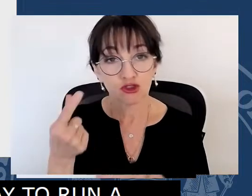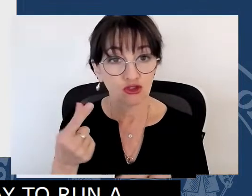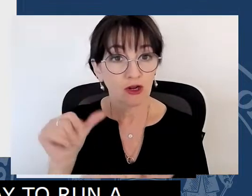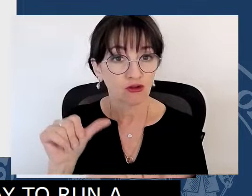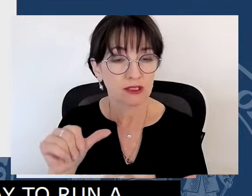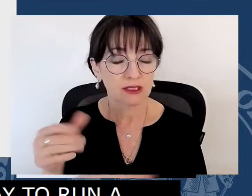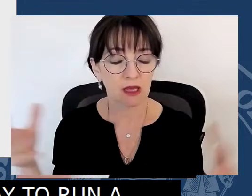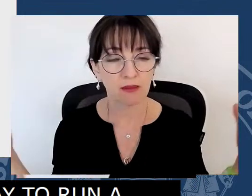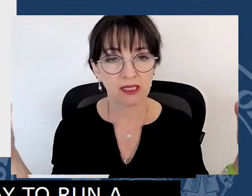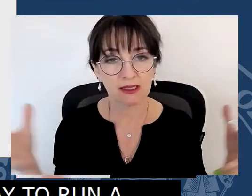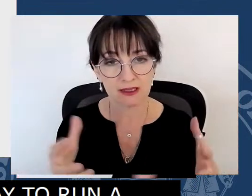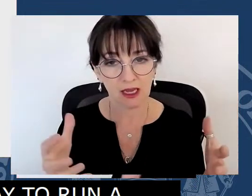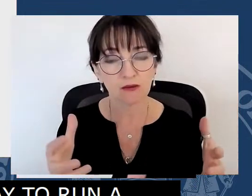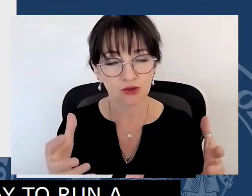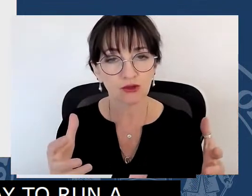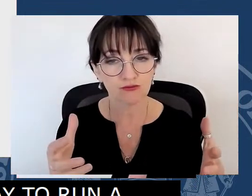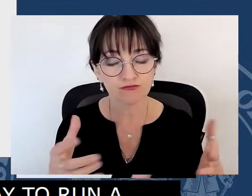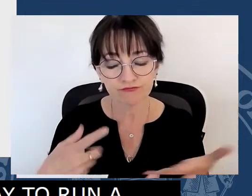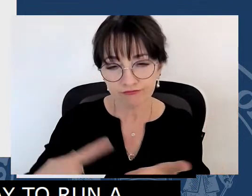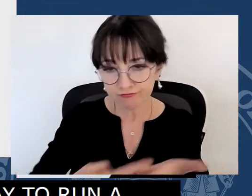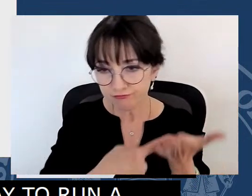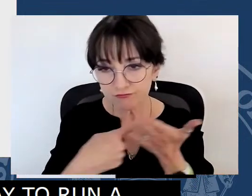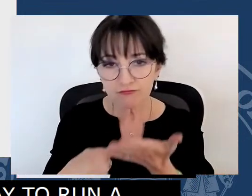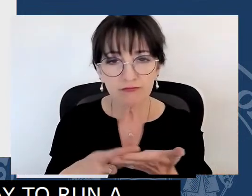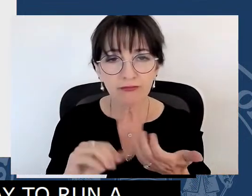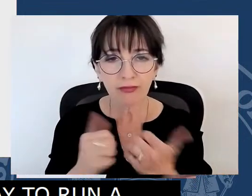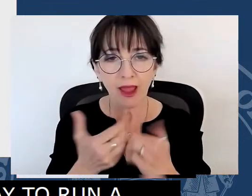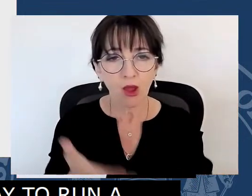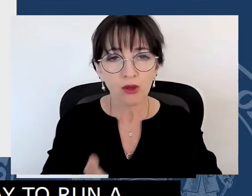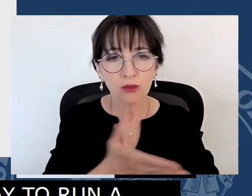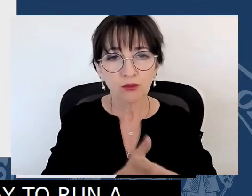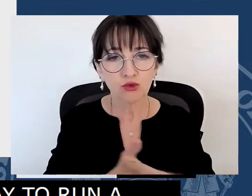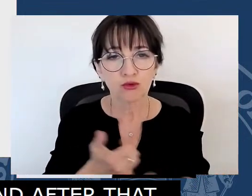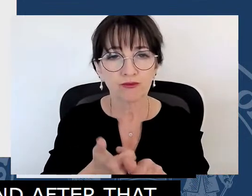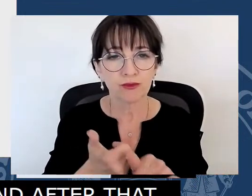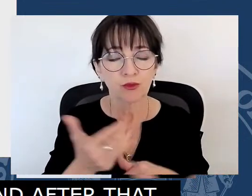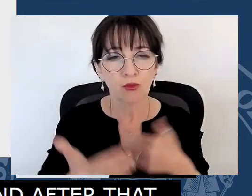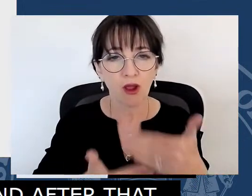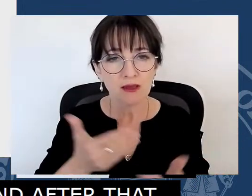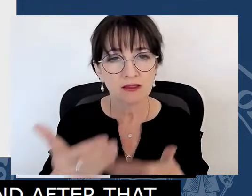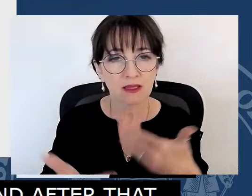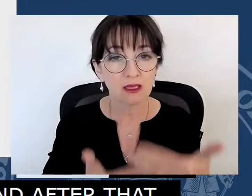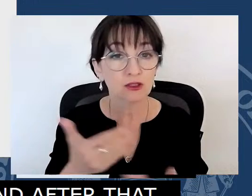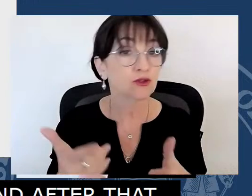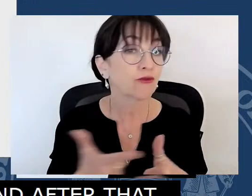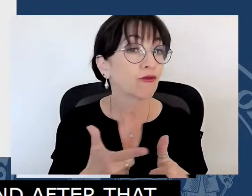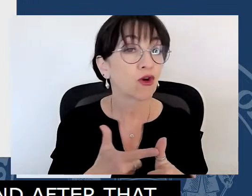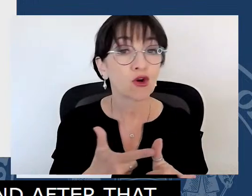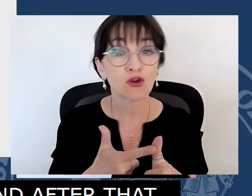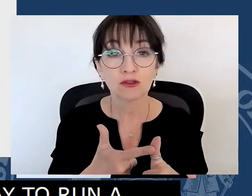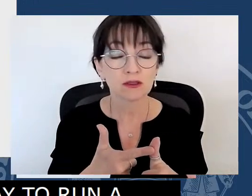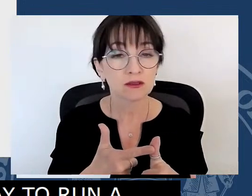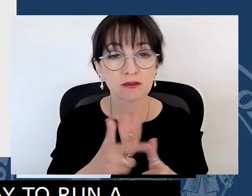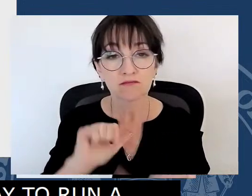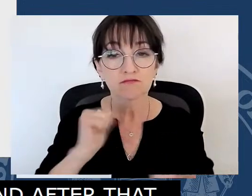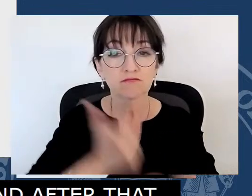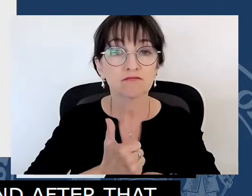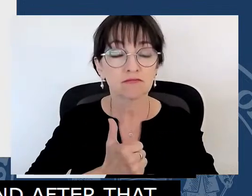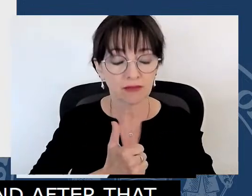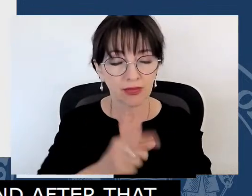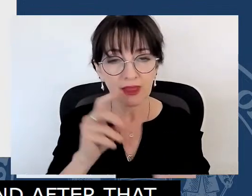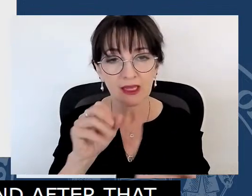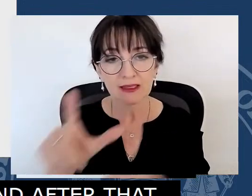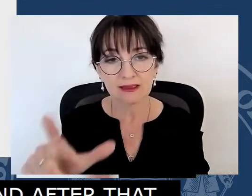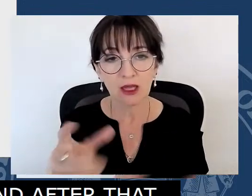a number of things to improve the process. The first was to establish the Delaware Economic and Development,